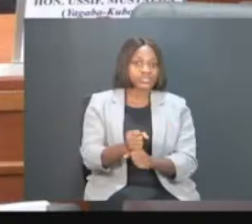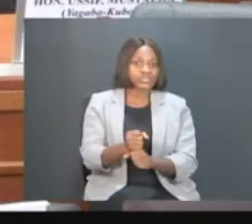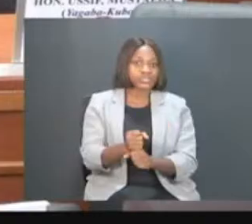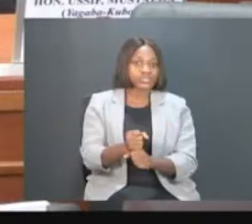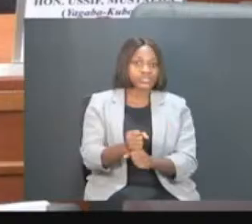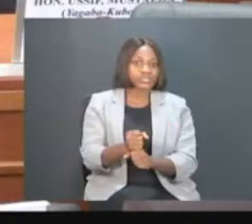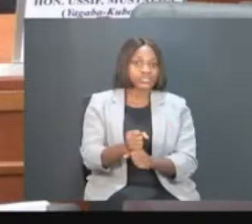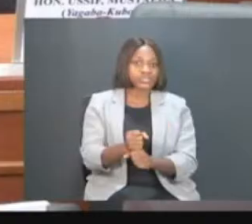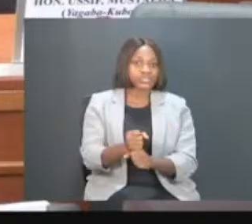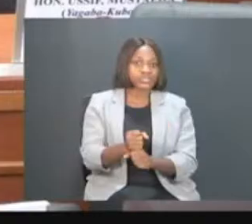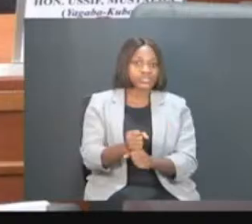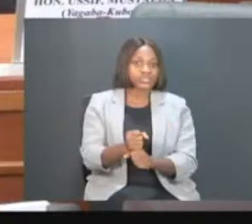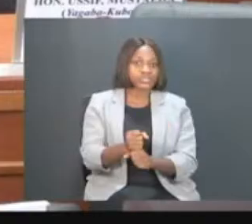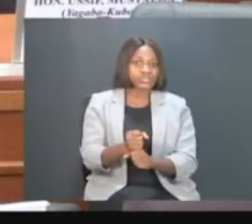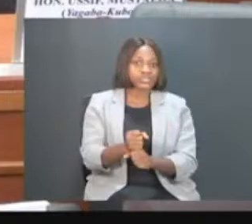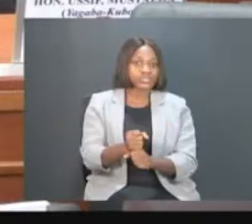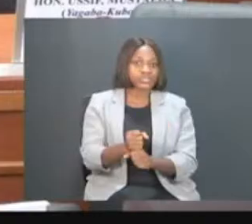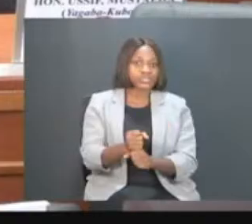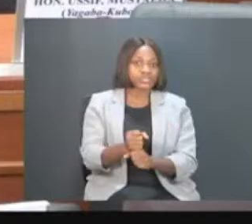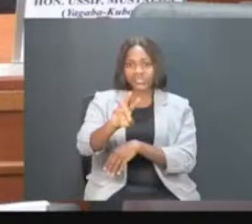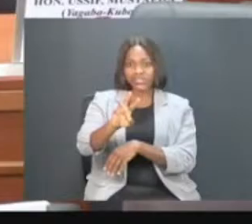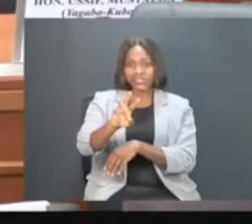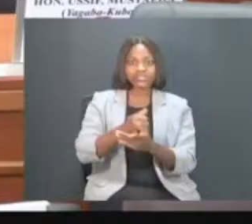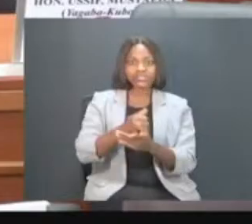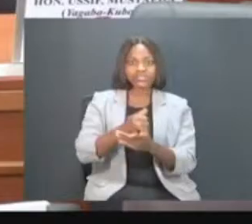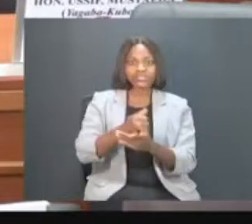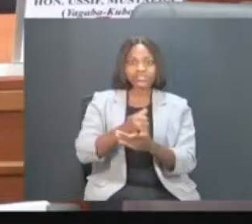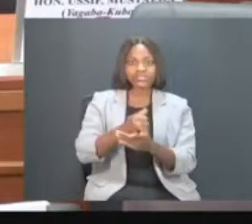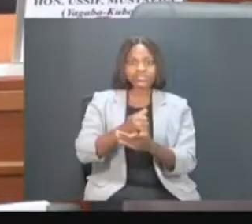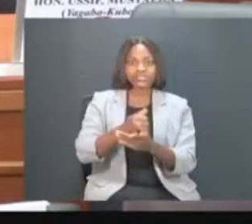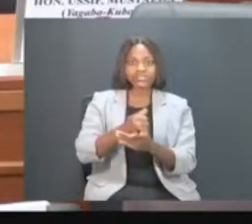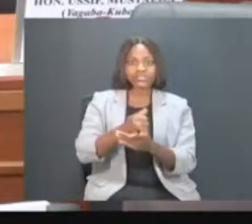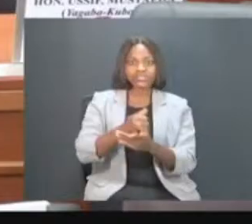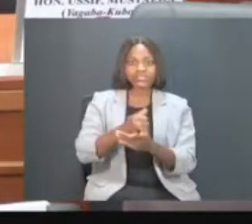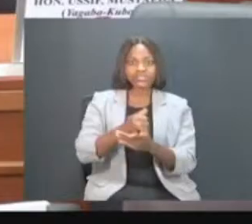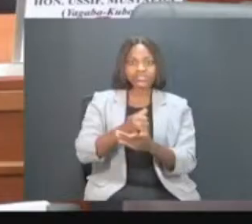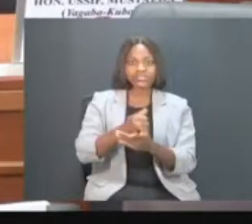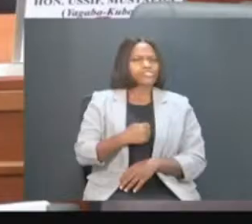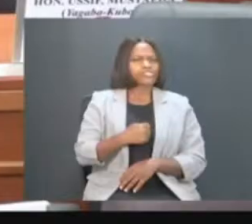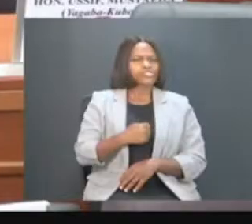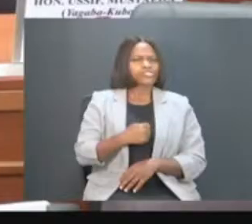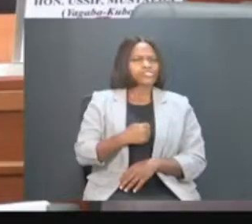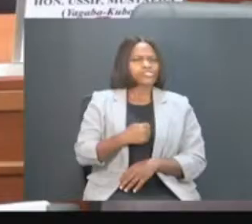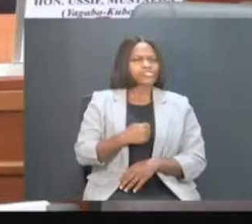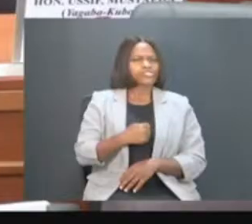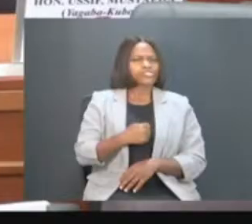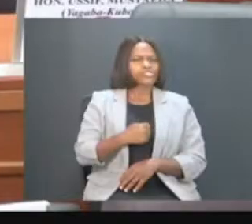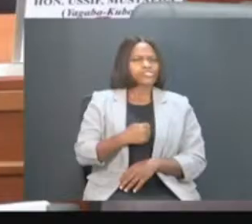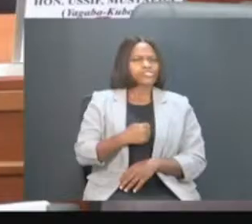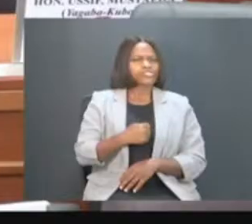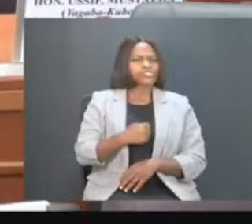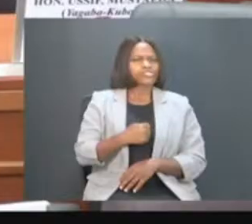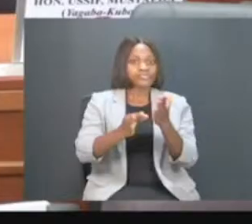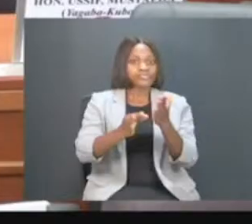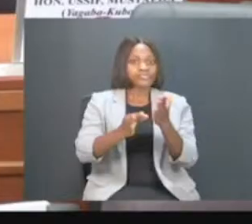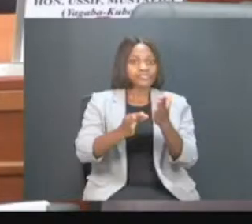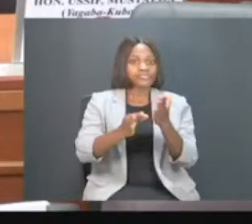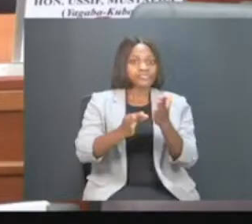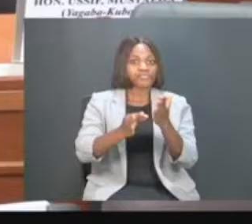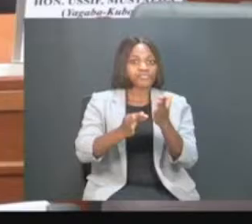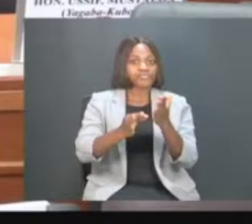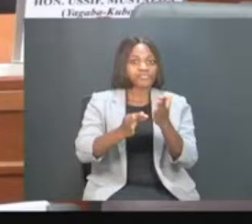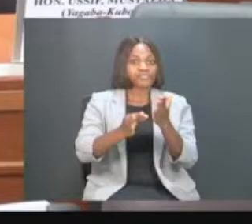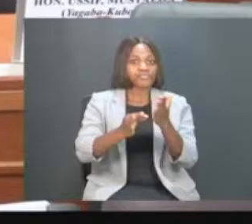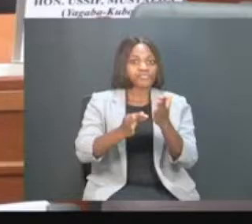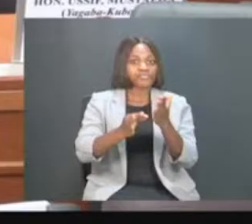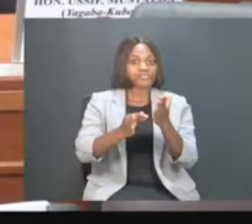2026, that the policy document itself was brought. On the 4th of February, I beg your pardon, 2026, that the policy document was brought. So, Mr.